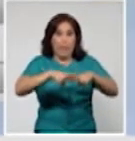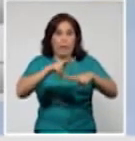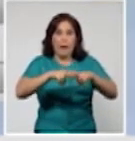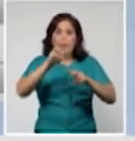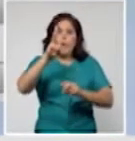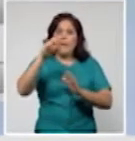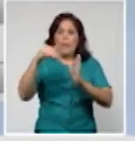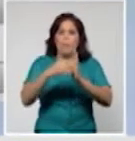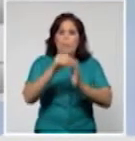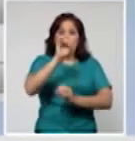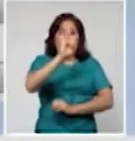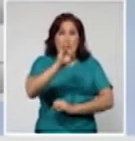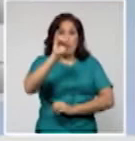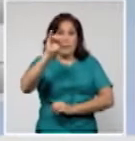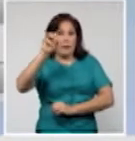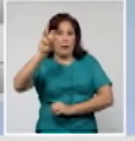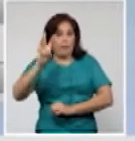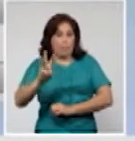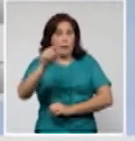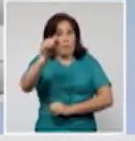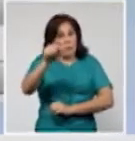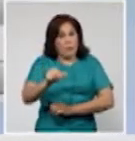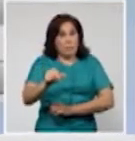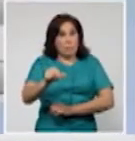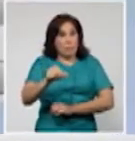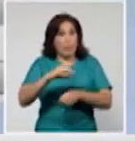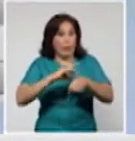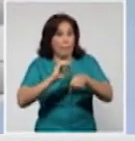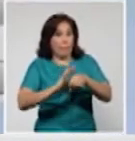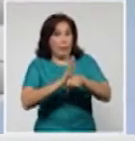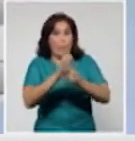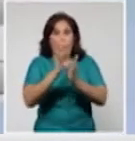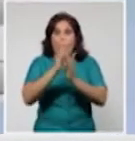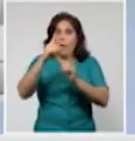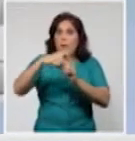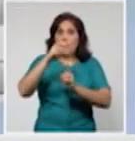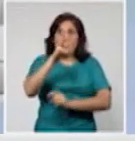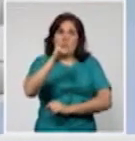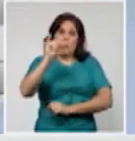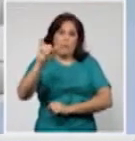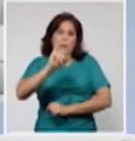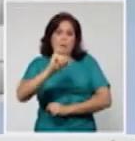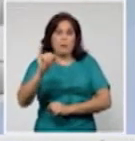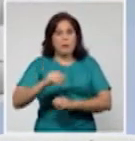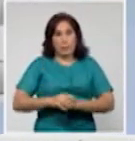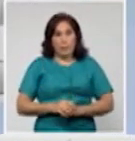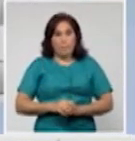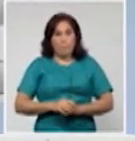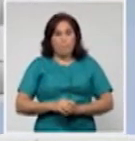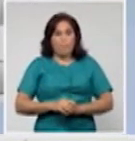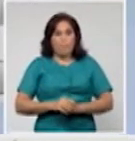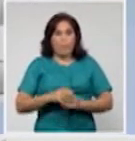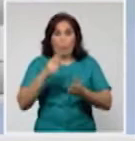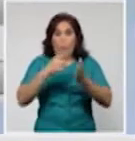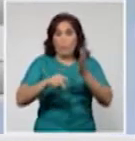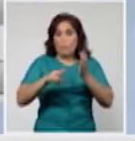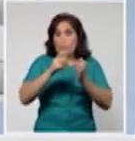SARS-CoV-2 and COVID-19. That's 60 people.